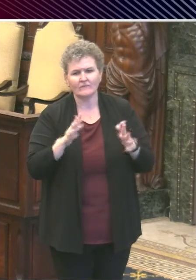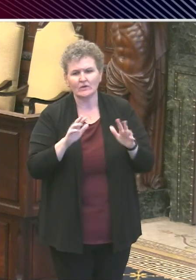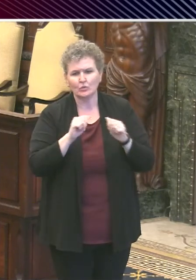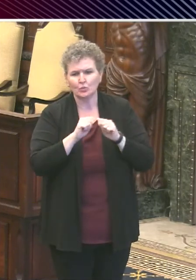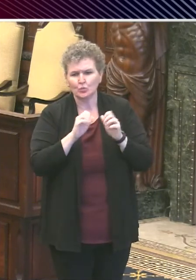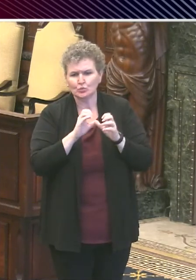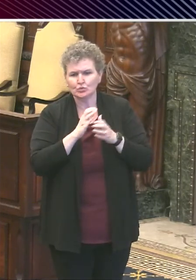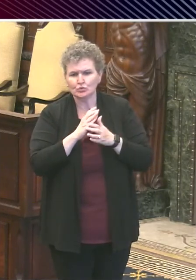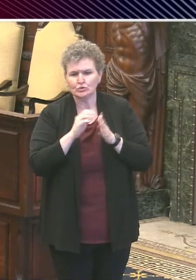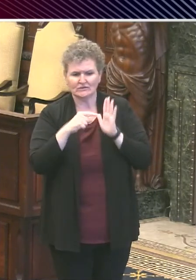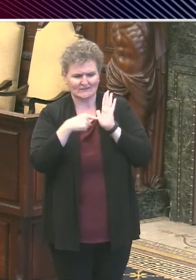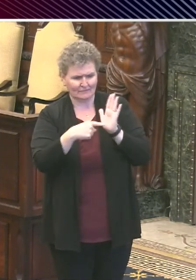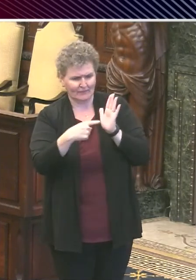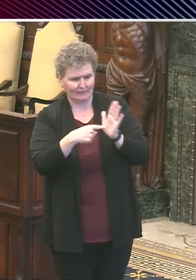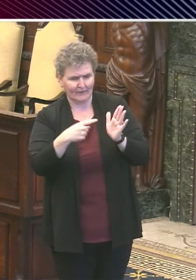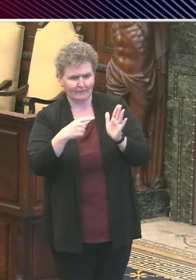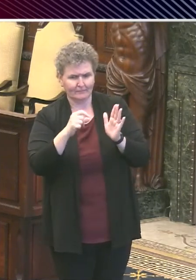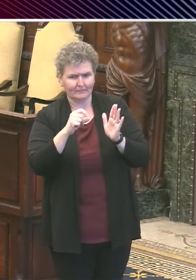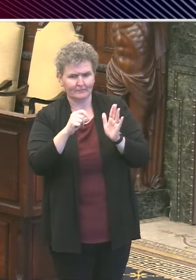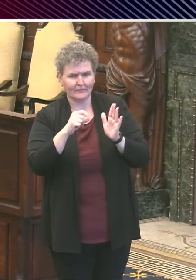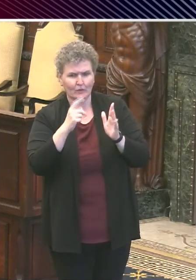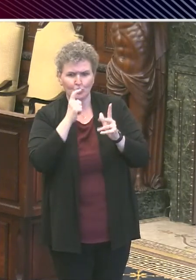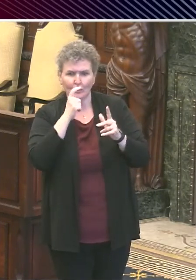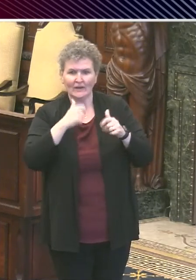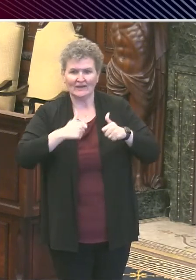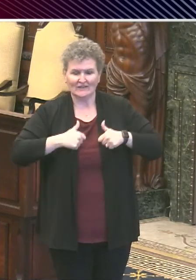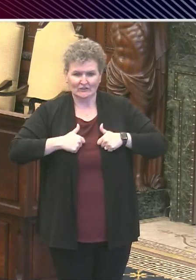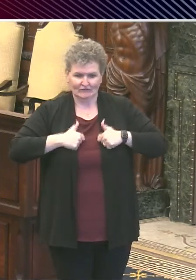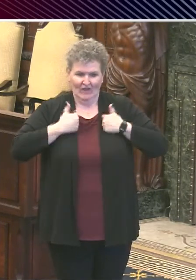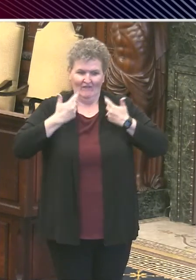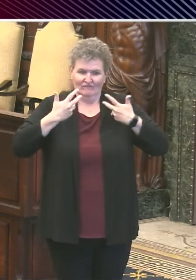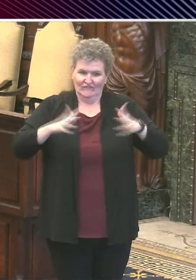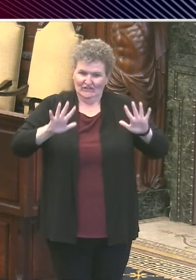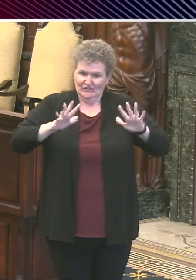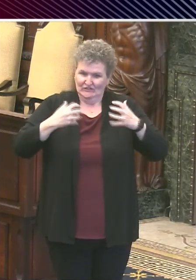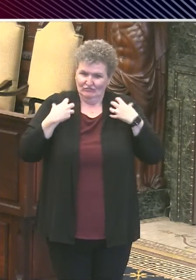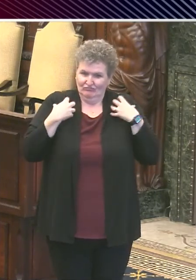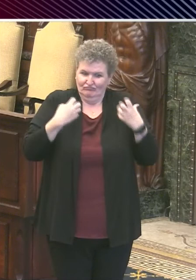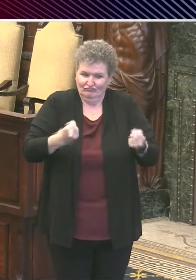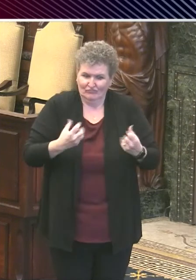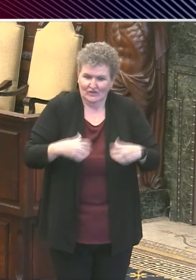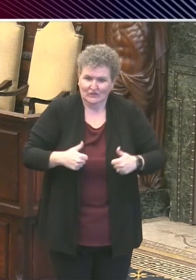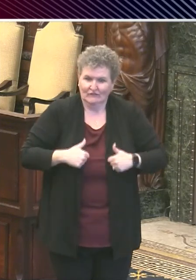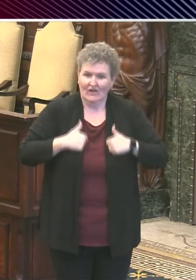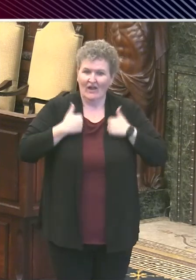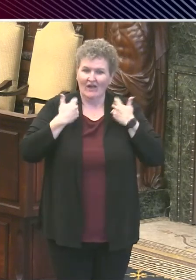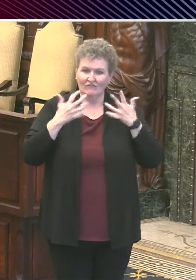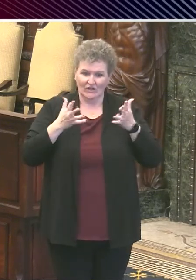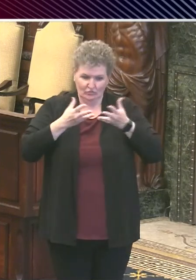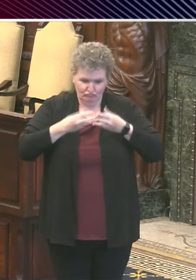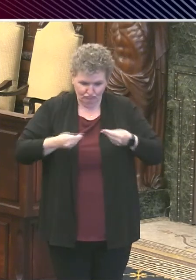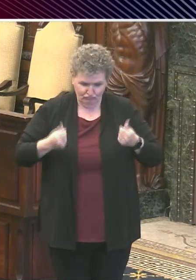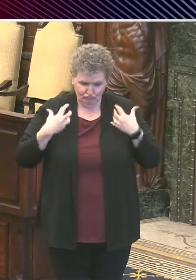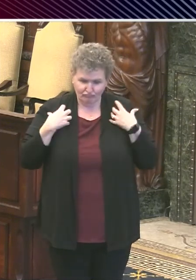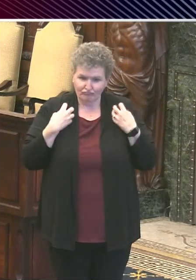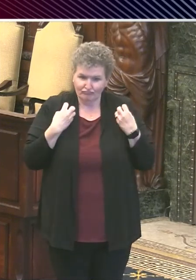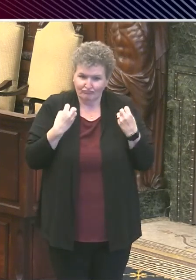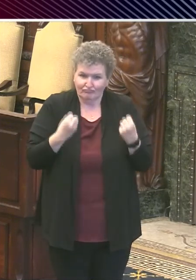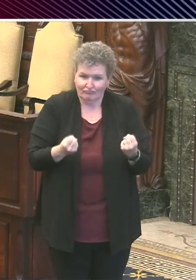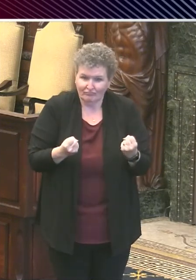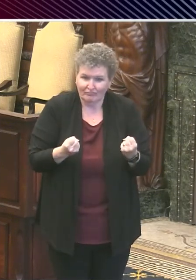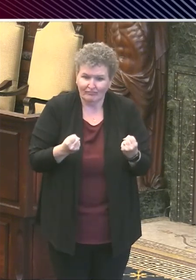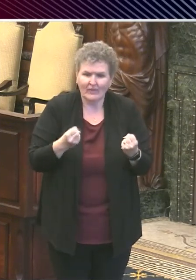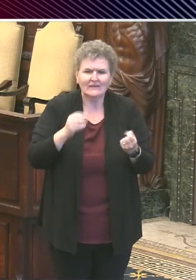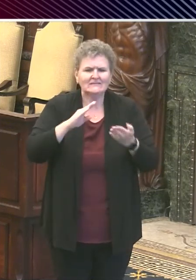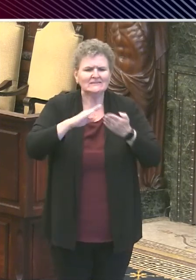symptoms of people who have survived COVID, we're seeing consistent symptoms that they're having. Has the city given any